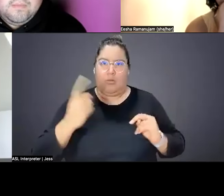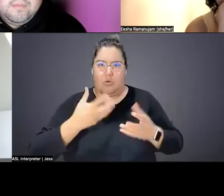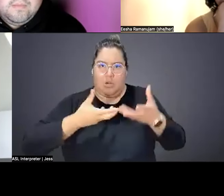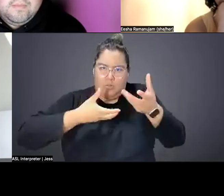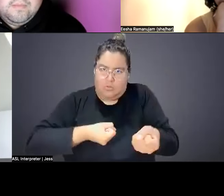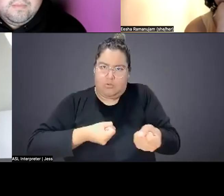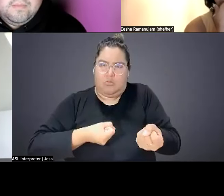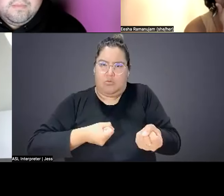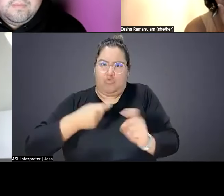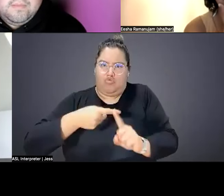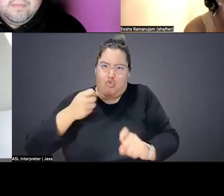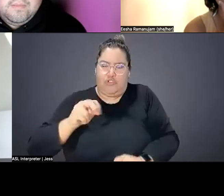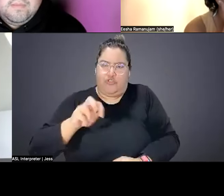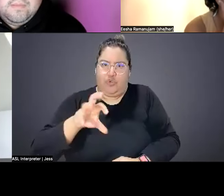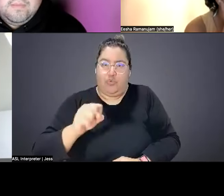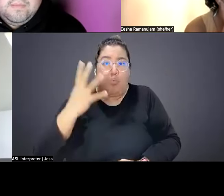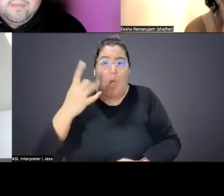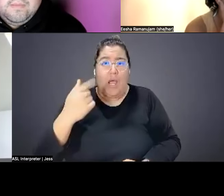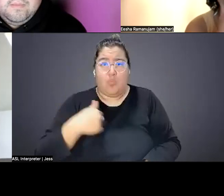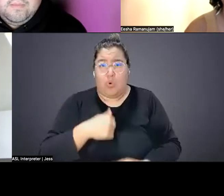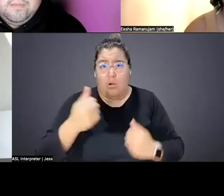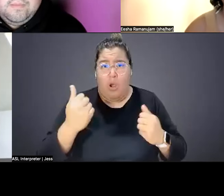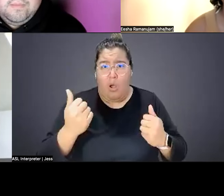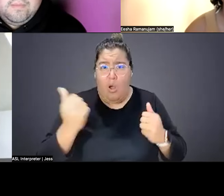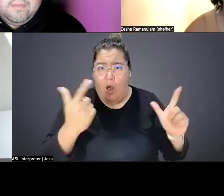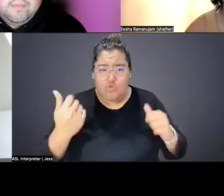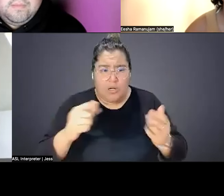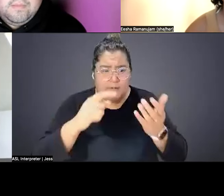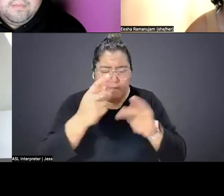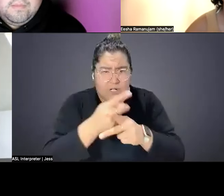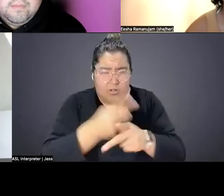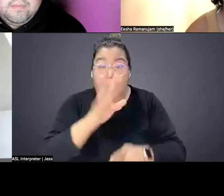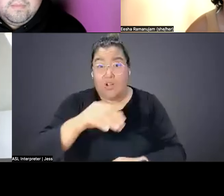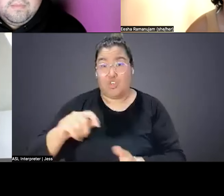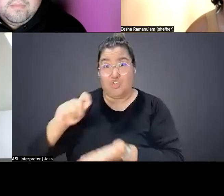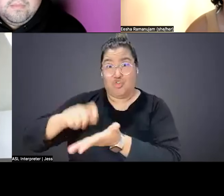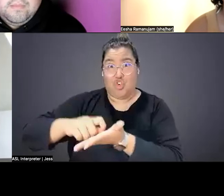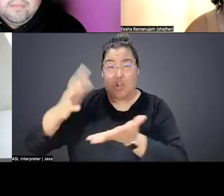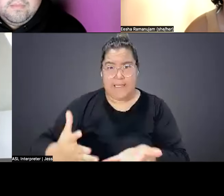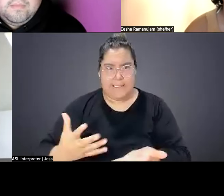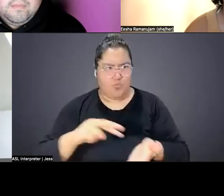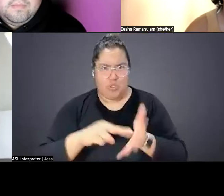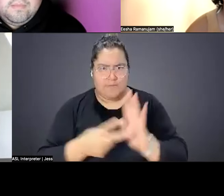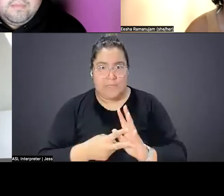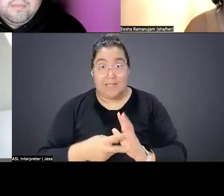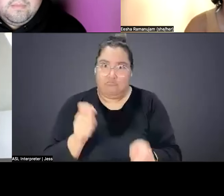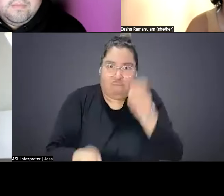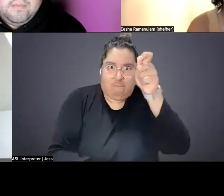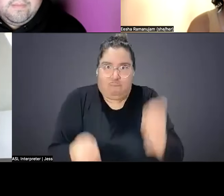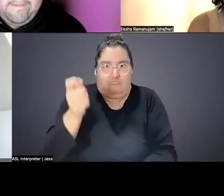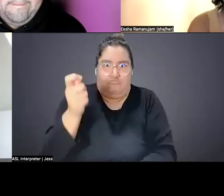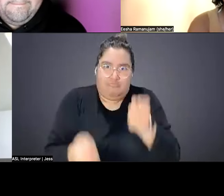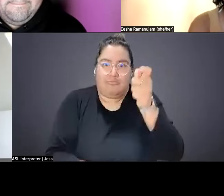all trying to make sense of what that journalism right now is being redefined and defined right now. And we